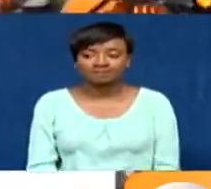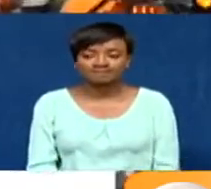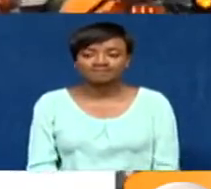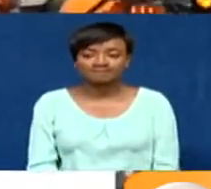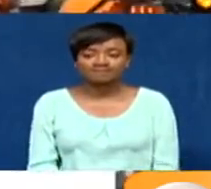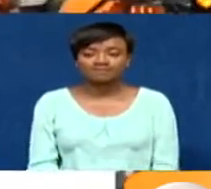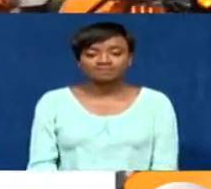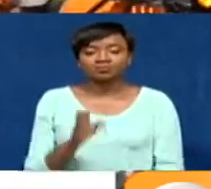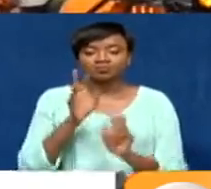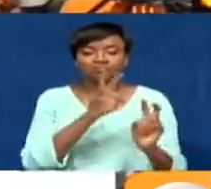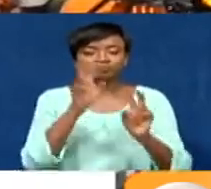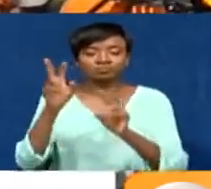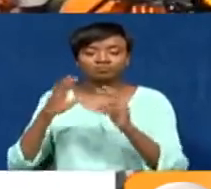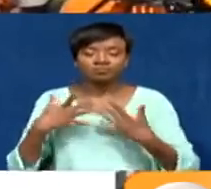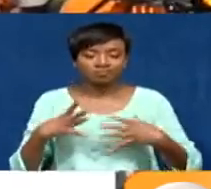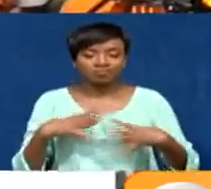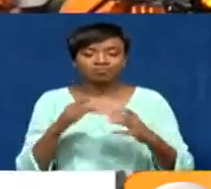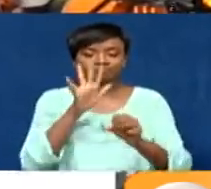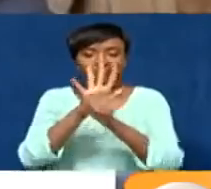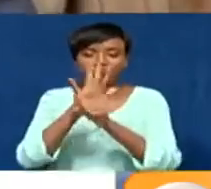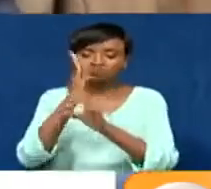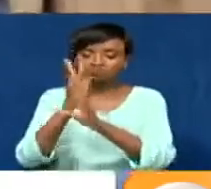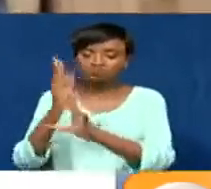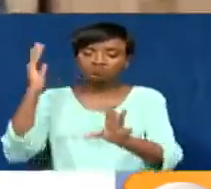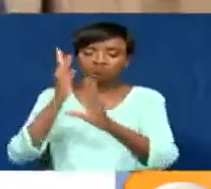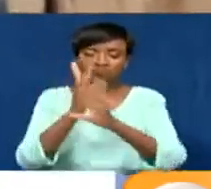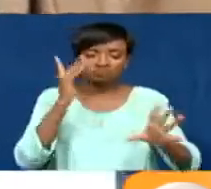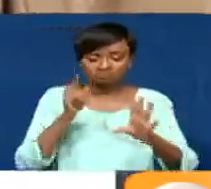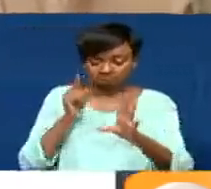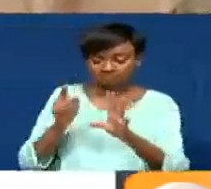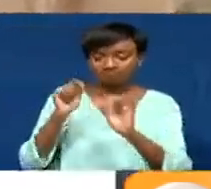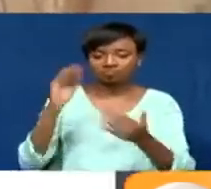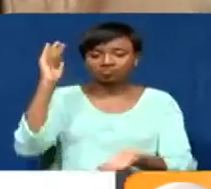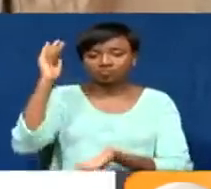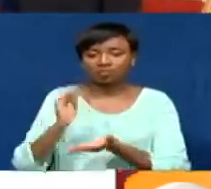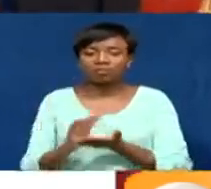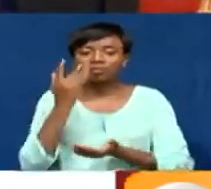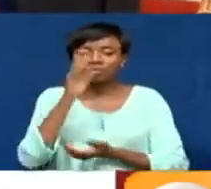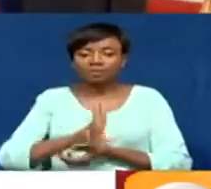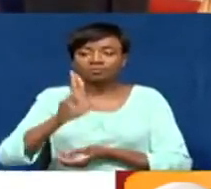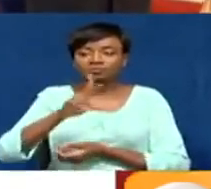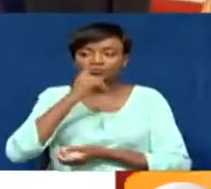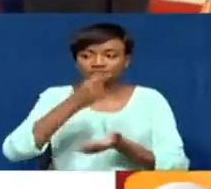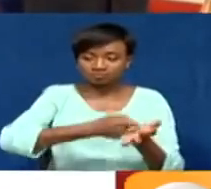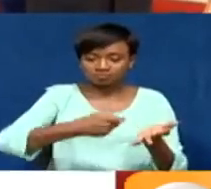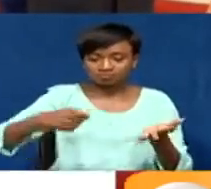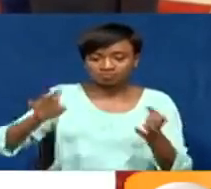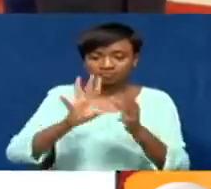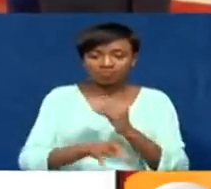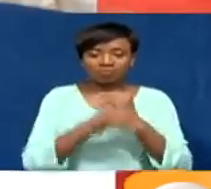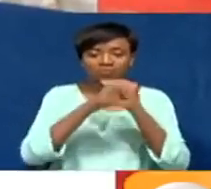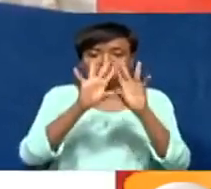Long queues witnessed around the country at fuel stations could soon come to an end after President Uhuru Kenyatta signed the supplementary